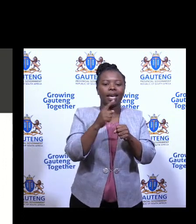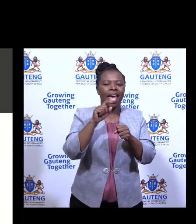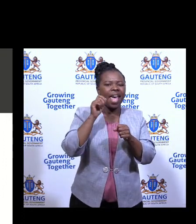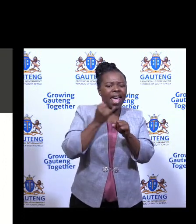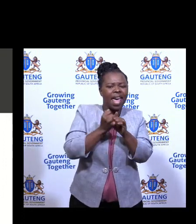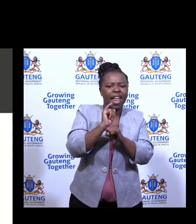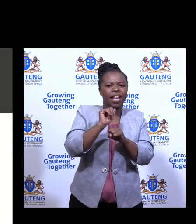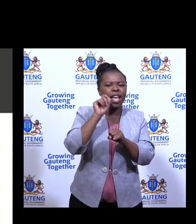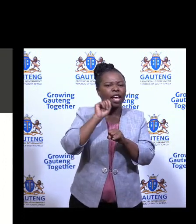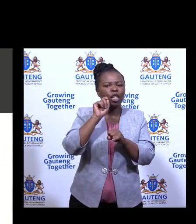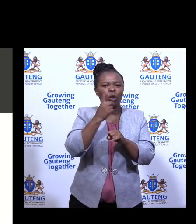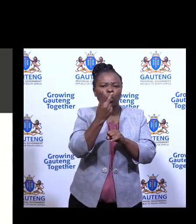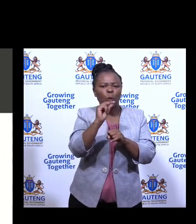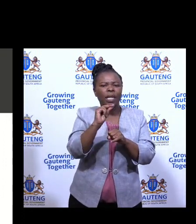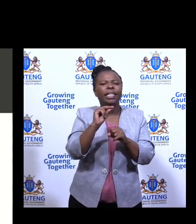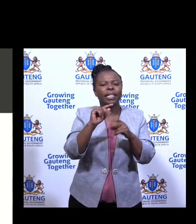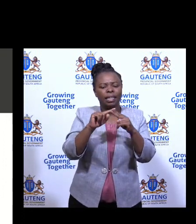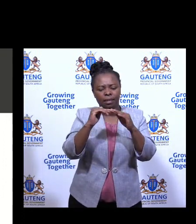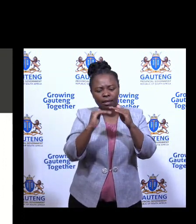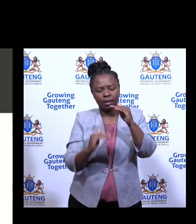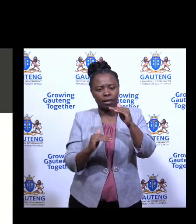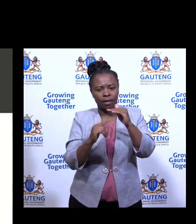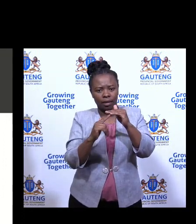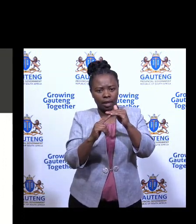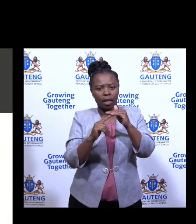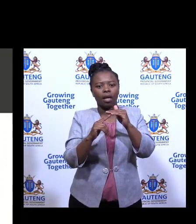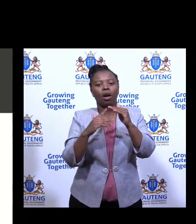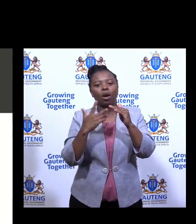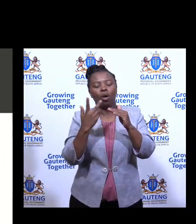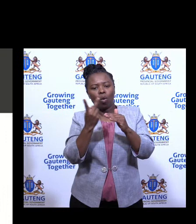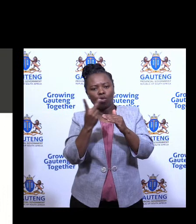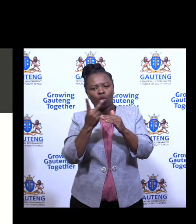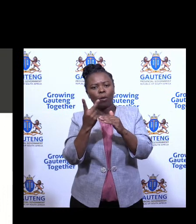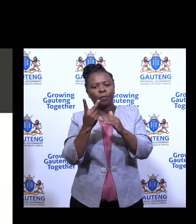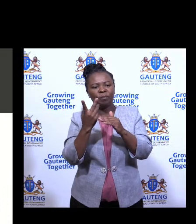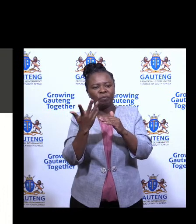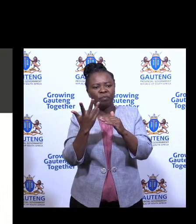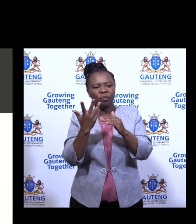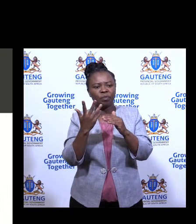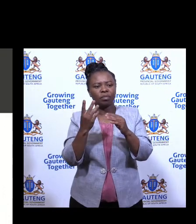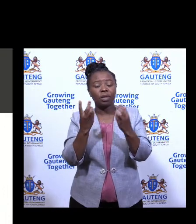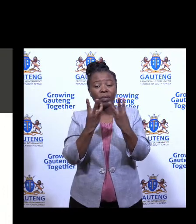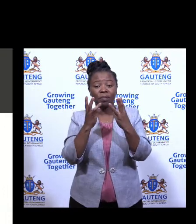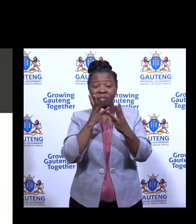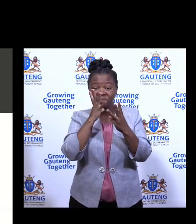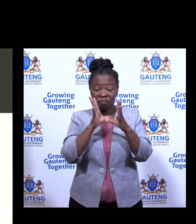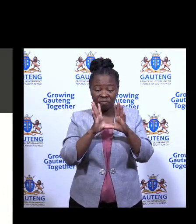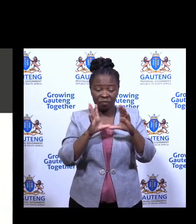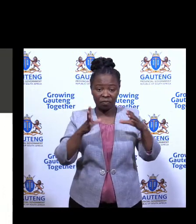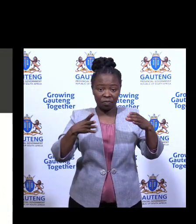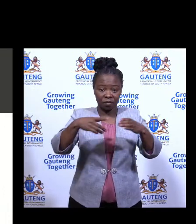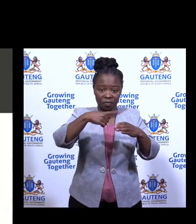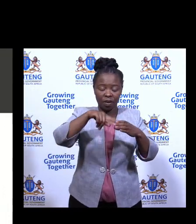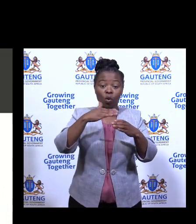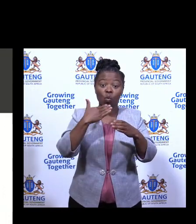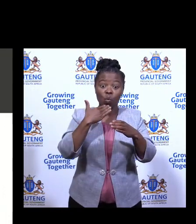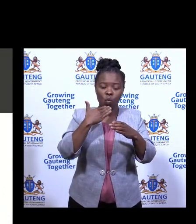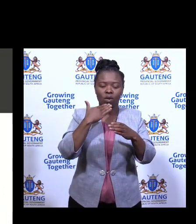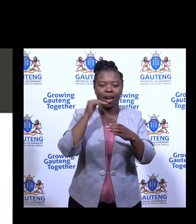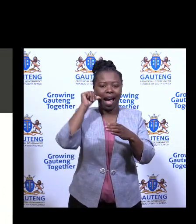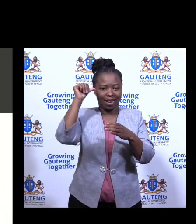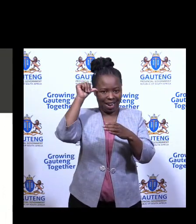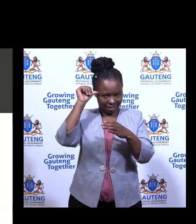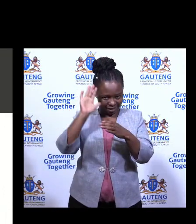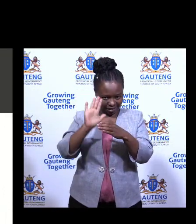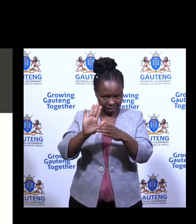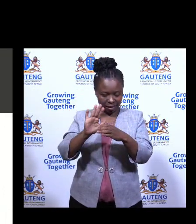and 30s and younger. And then it tapers off to a much smaller portion of the population is elderly. On